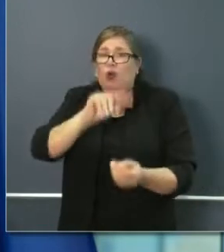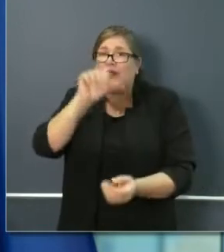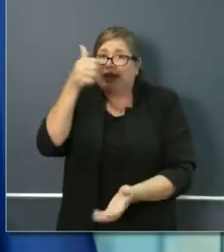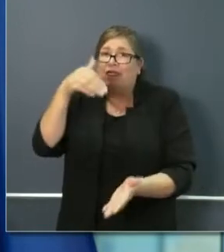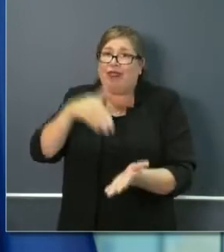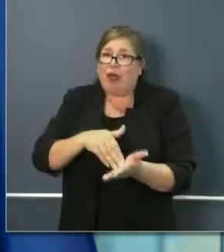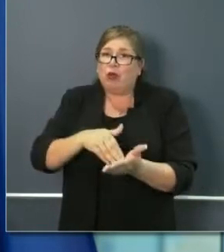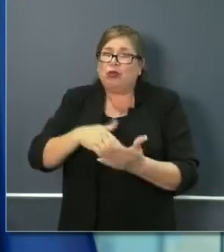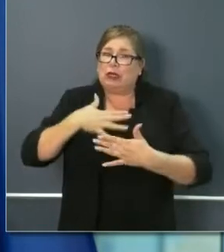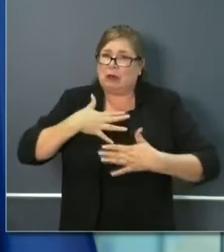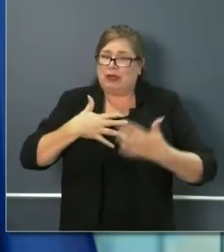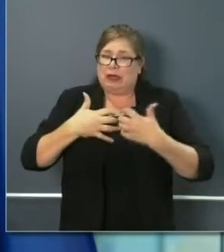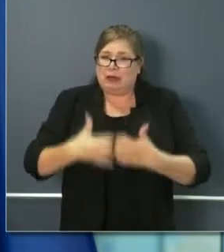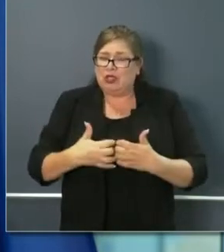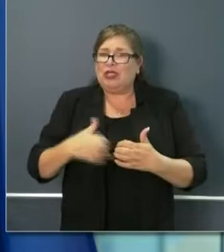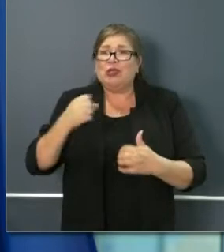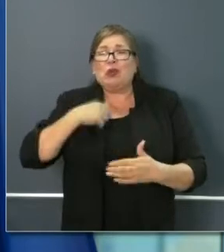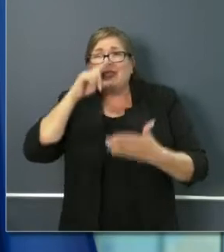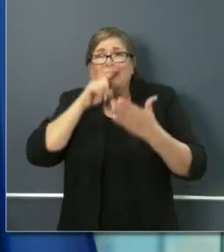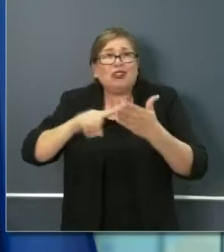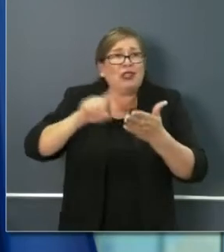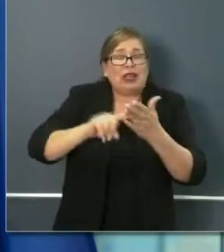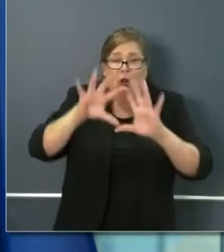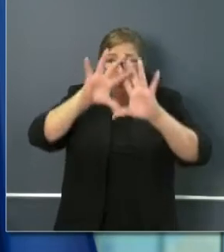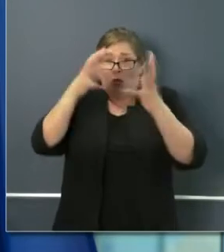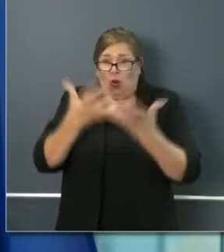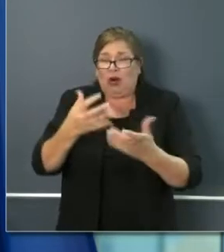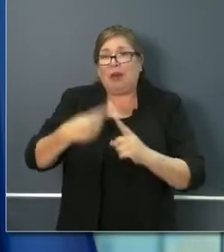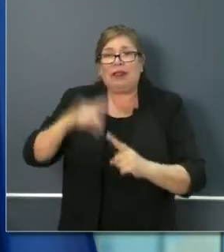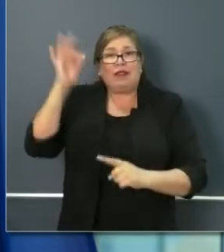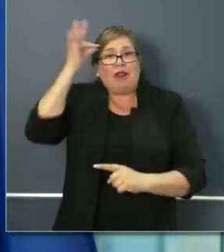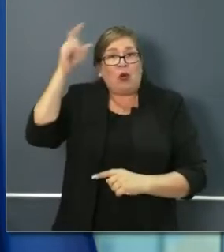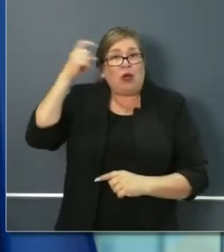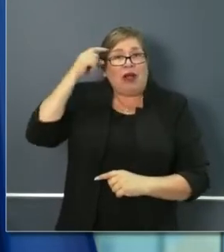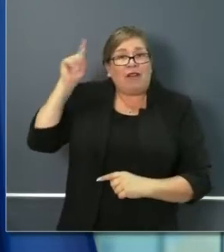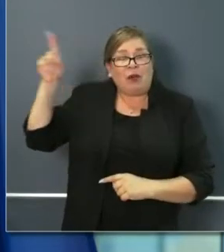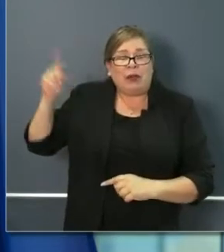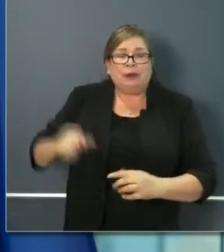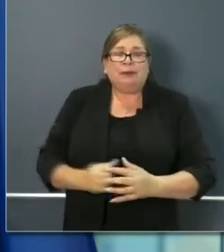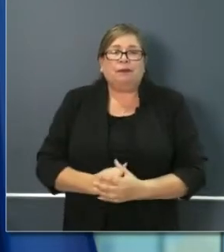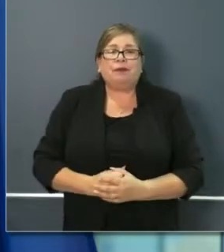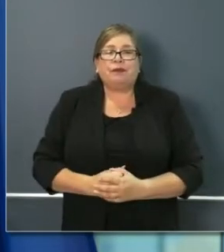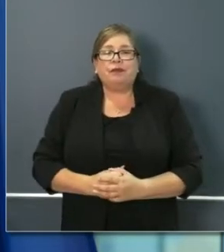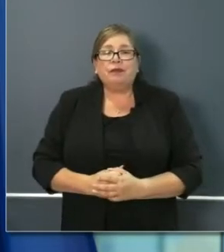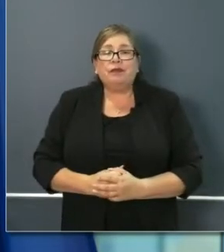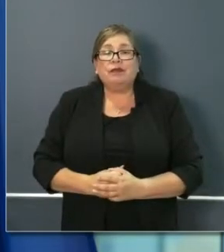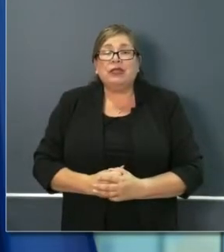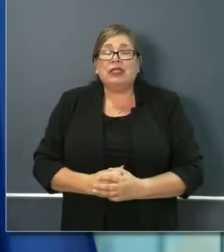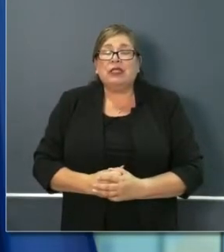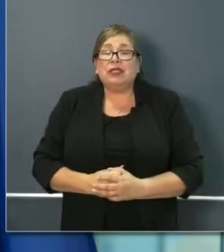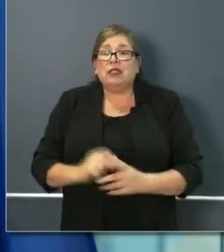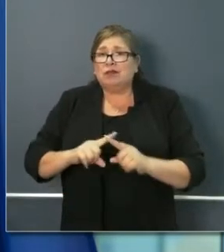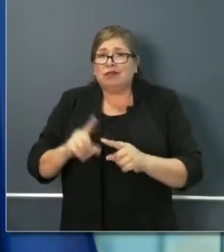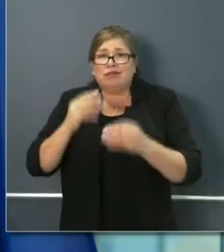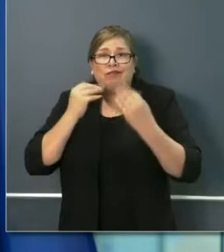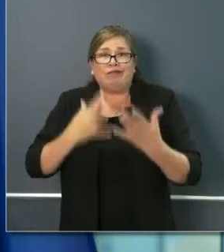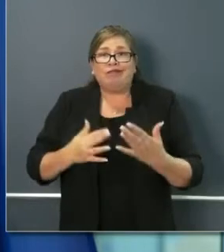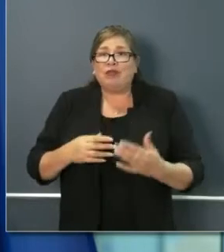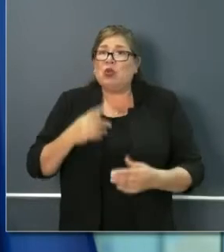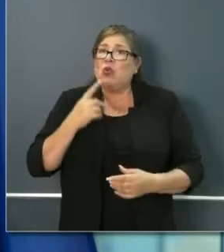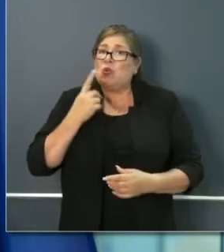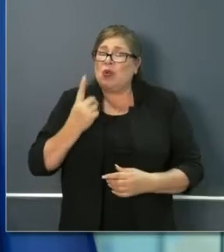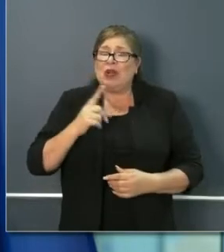out from all across the globe. But one of the most spectacular responses, and I don't say that lightly, and I don't say